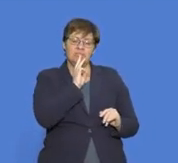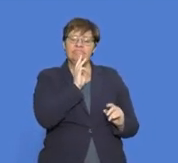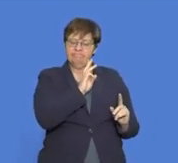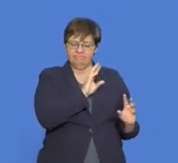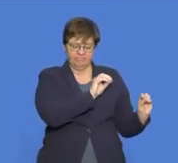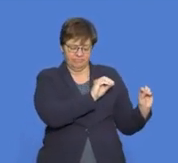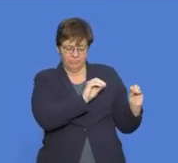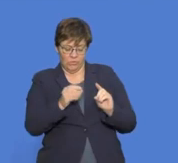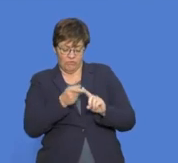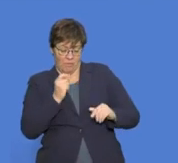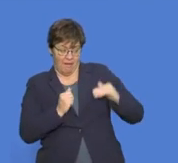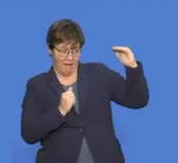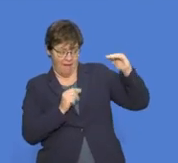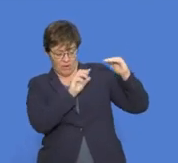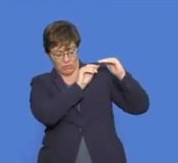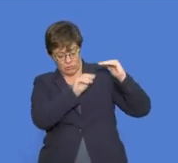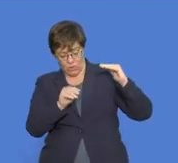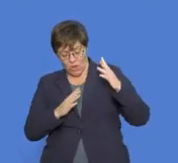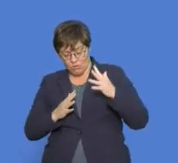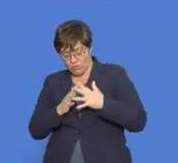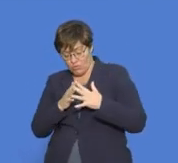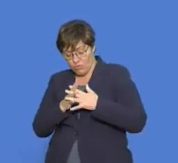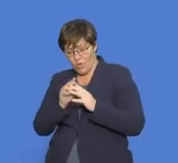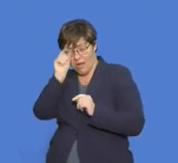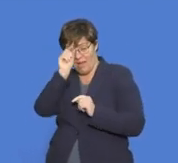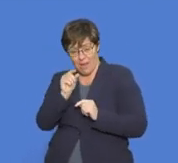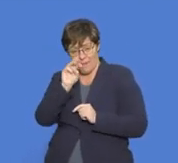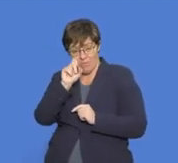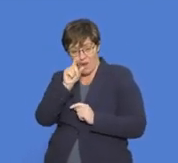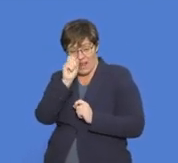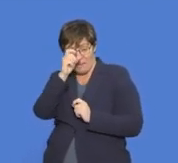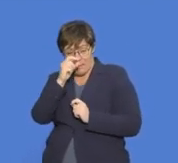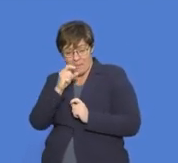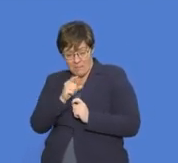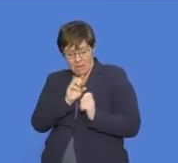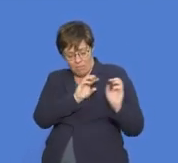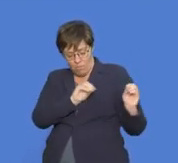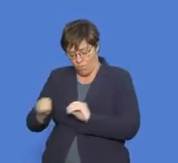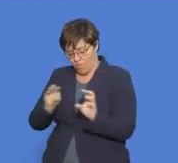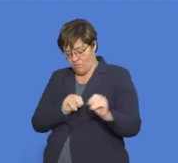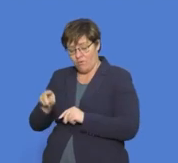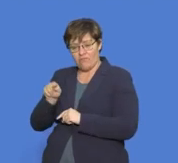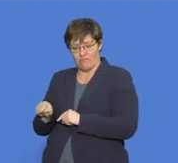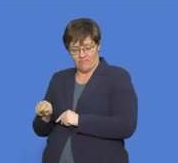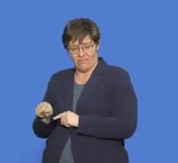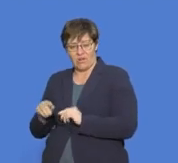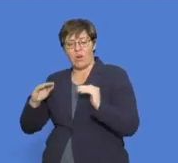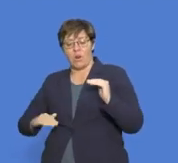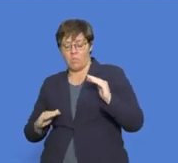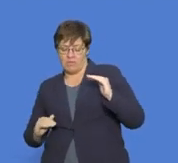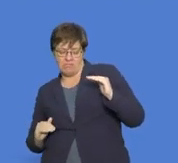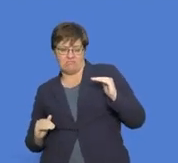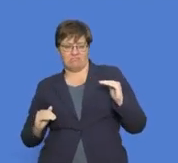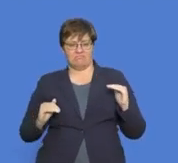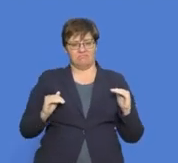moving through the little gaps in the membrane from a high concentration to a low